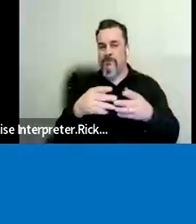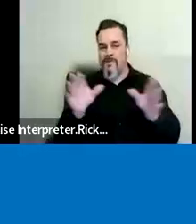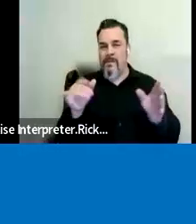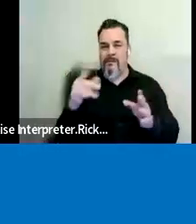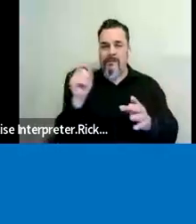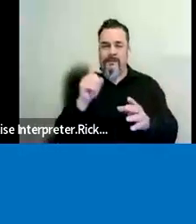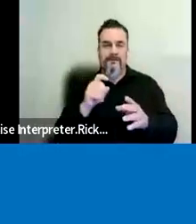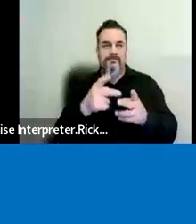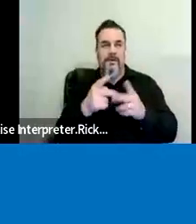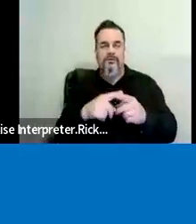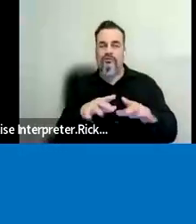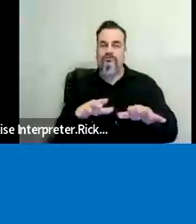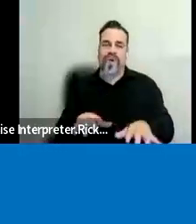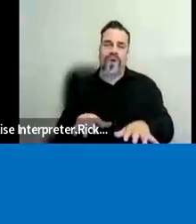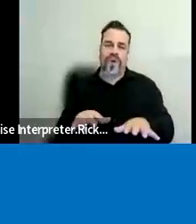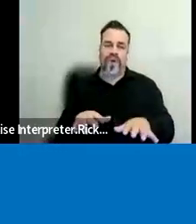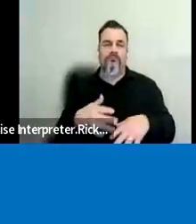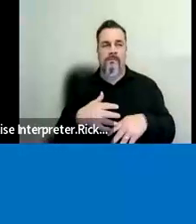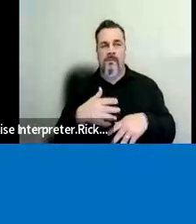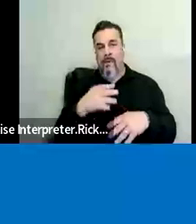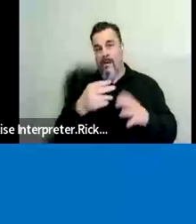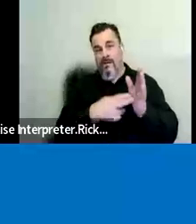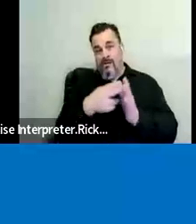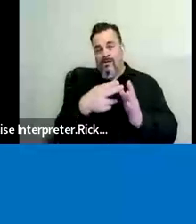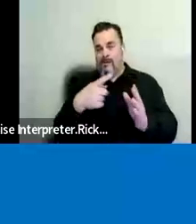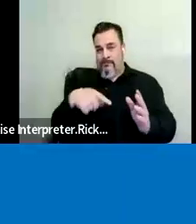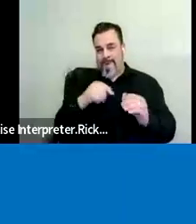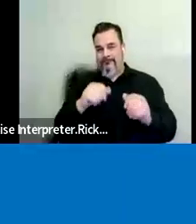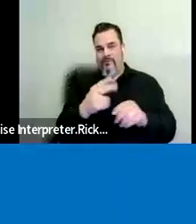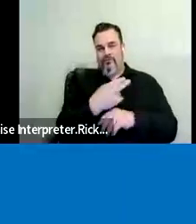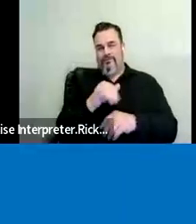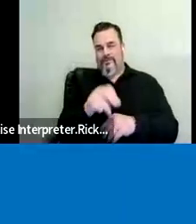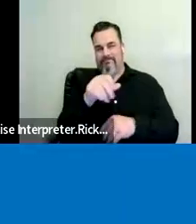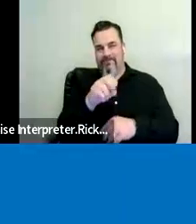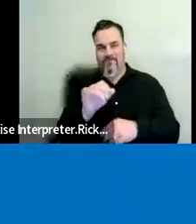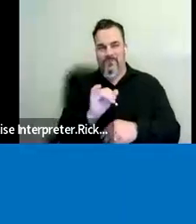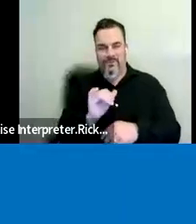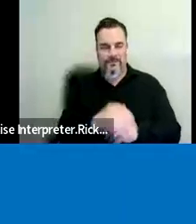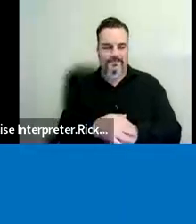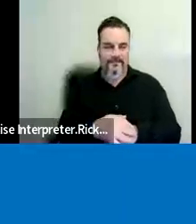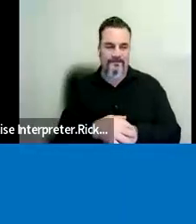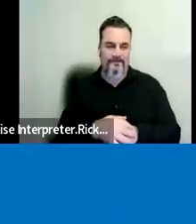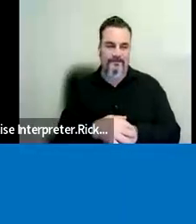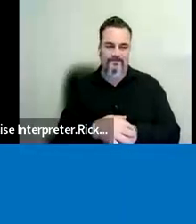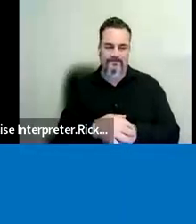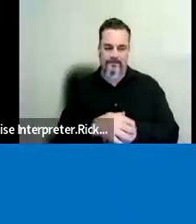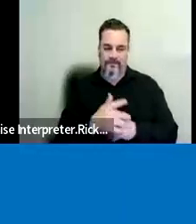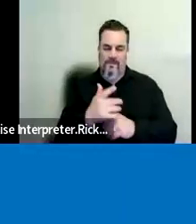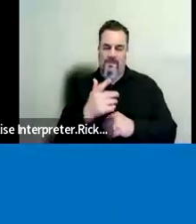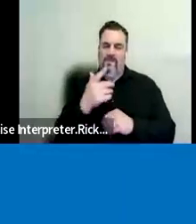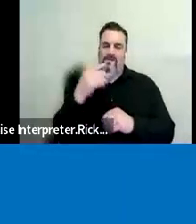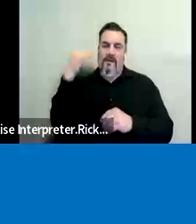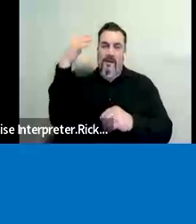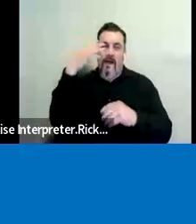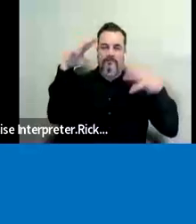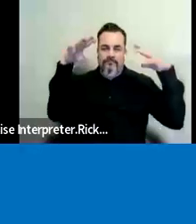space to calm down. And honestly, a lot of us could use these spaces, right? So it's the lighting is